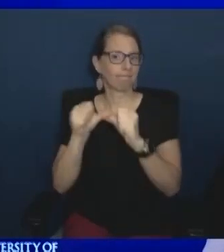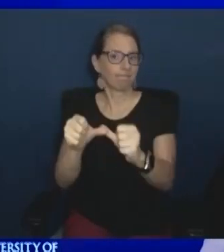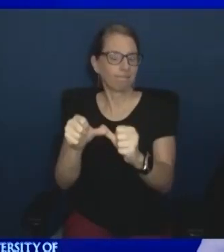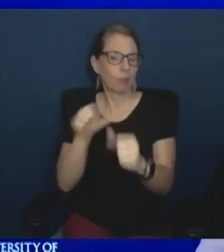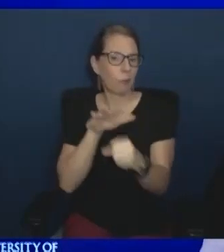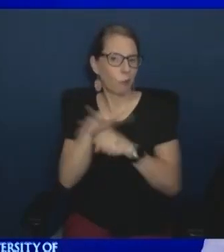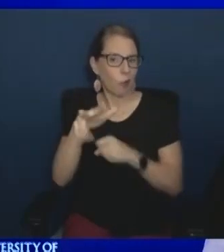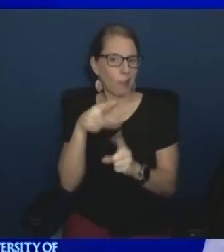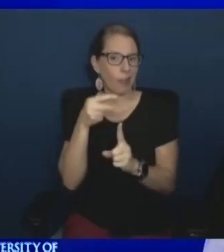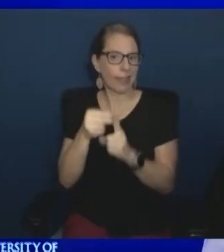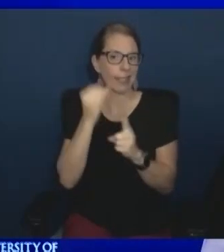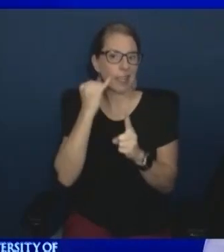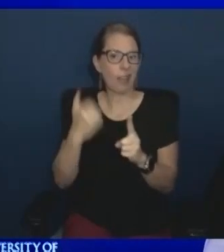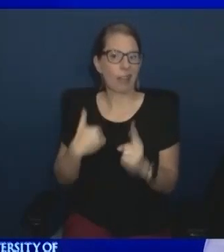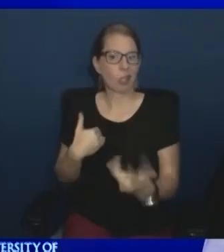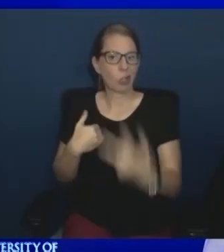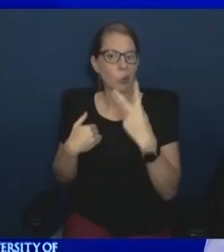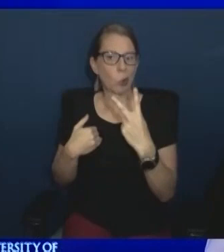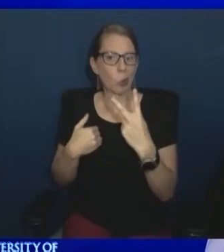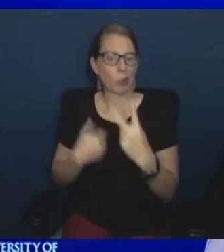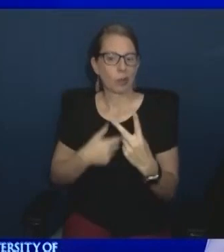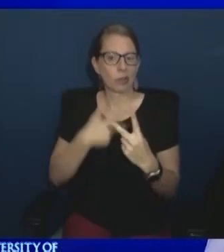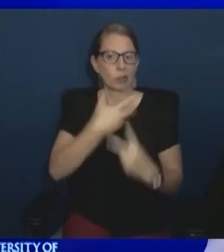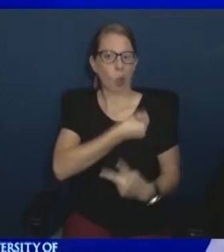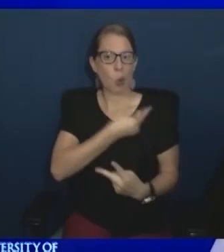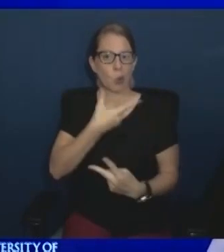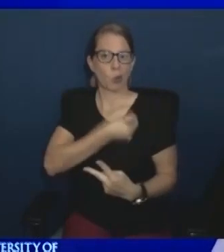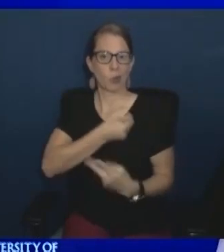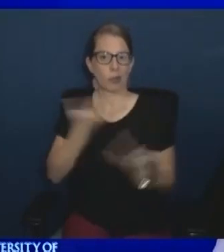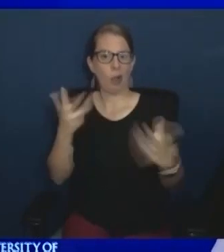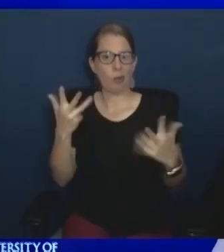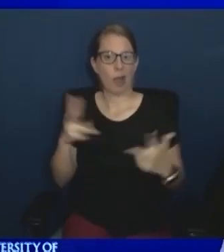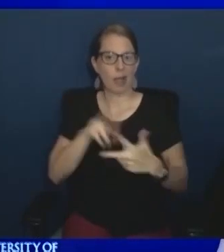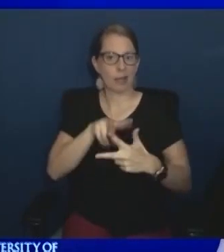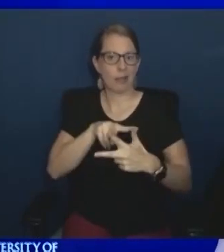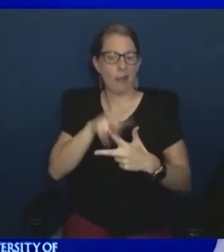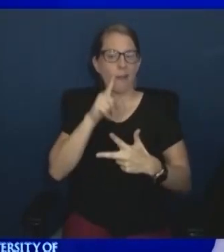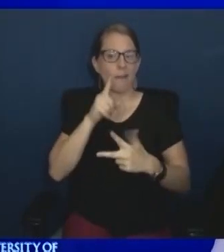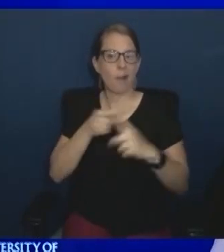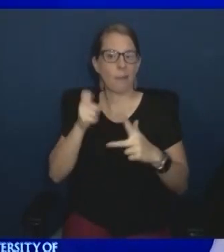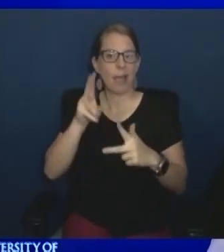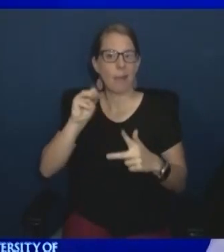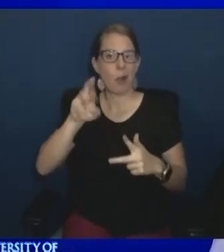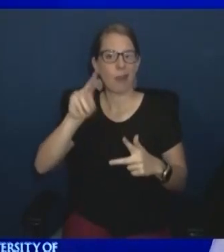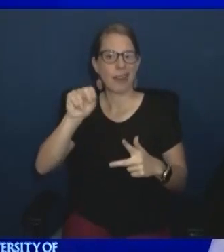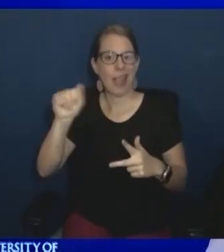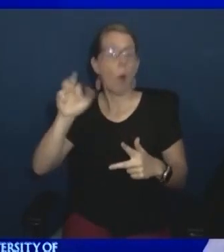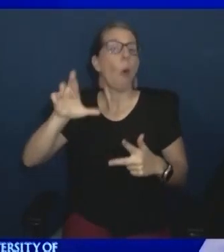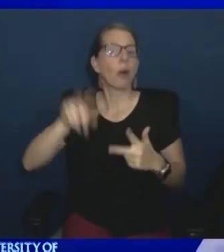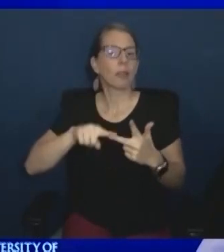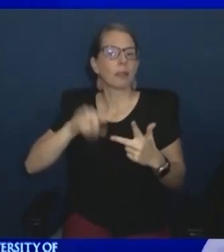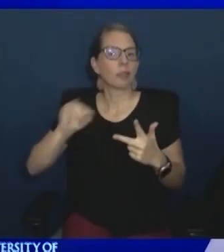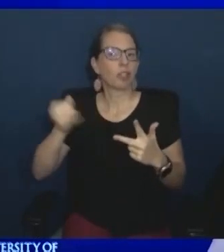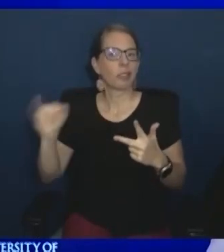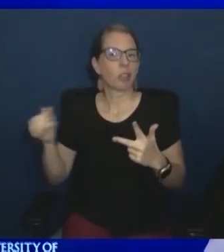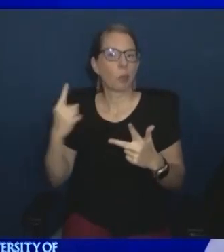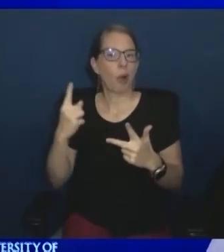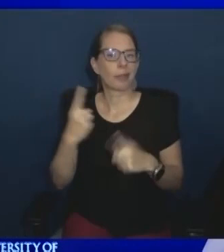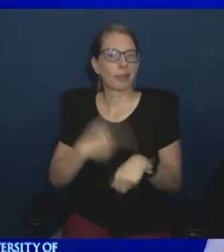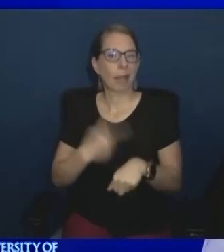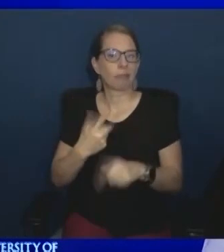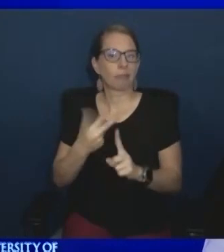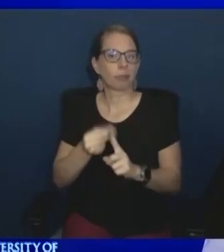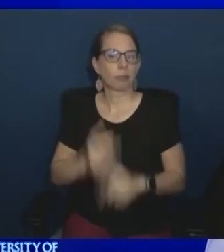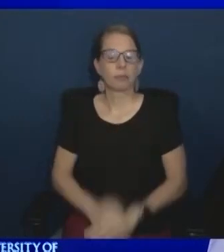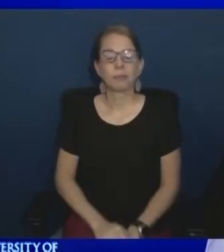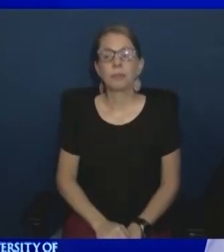if we have these 2 doses of the mRNA vaccines or that single dose of Johnson & Johnson? So the science and the